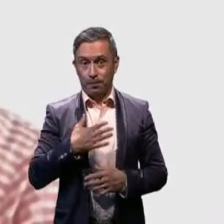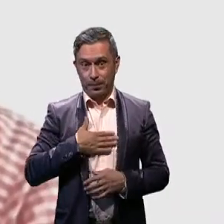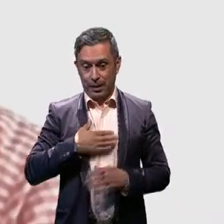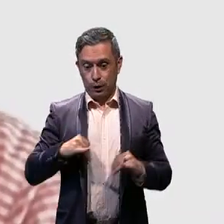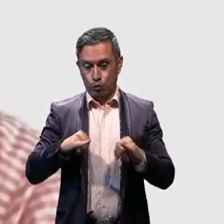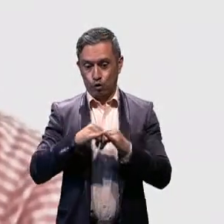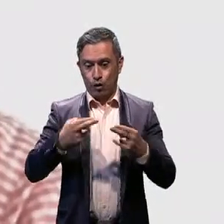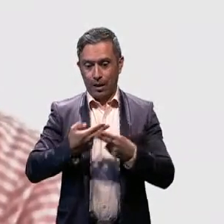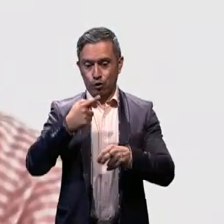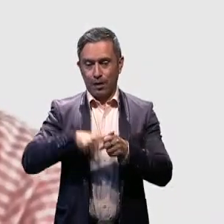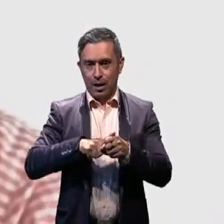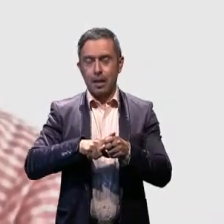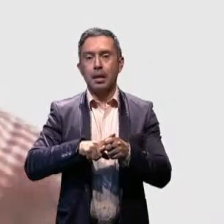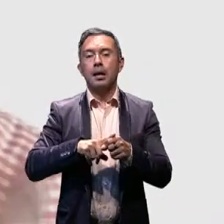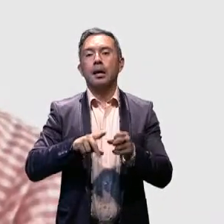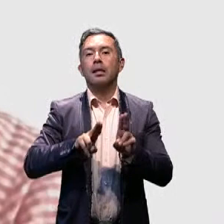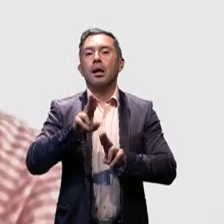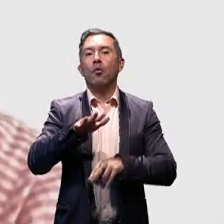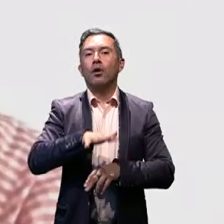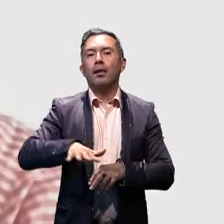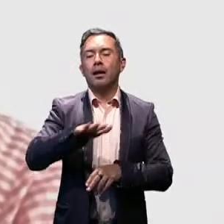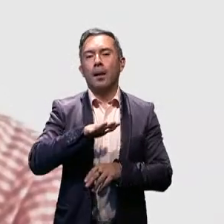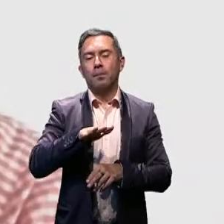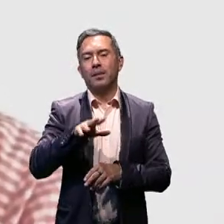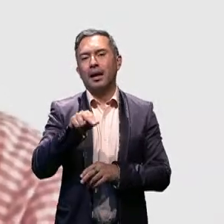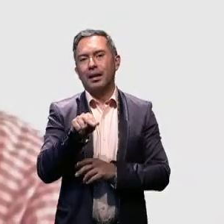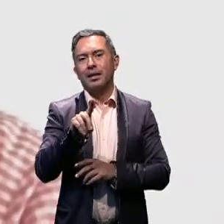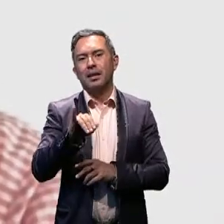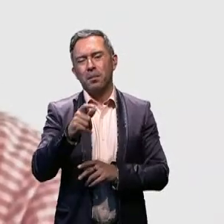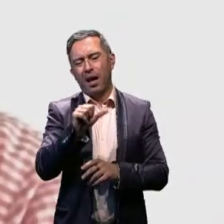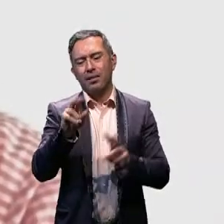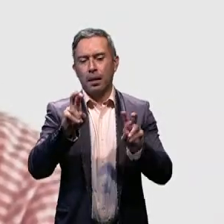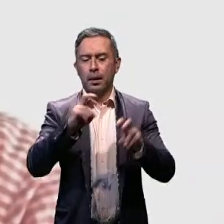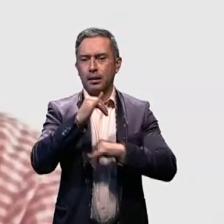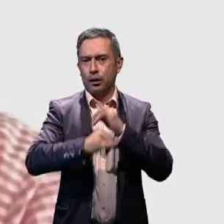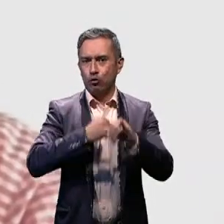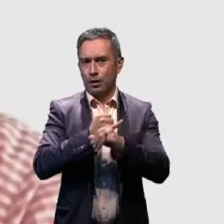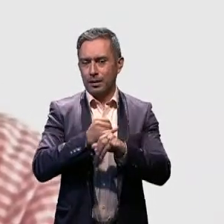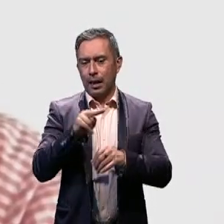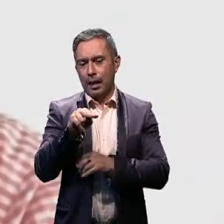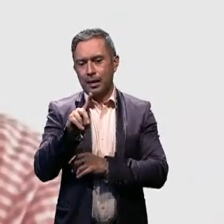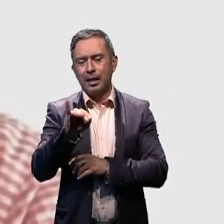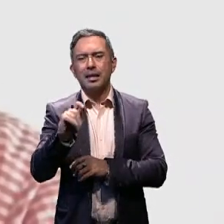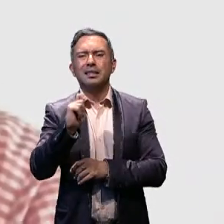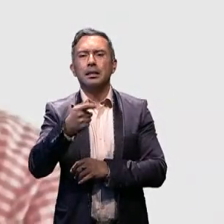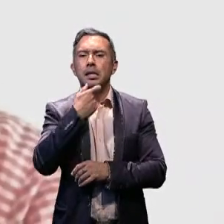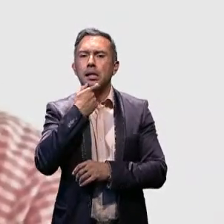As of this framework from the National Democratic Institute, NDI,